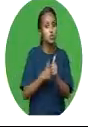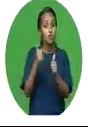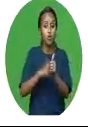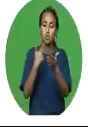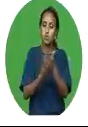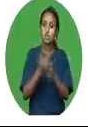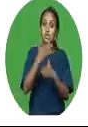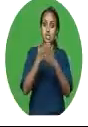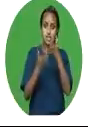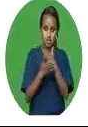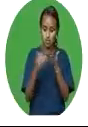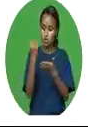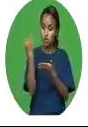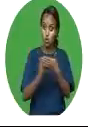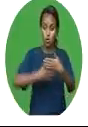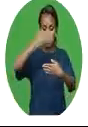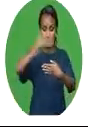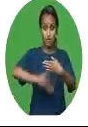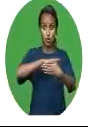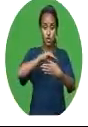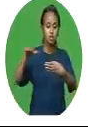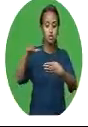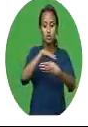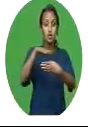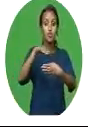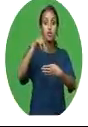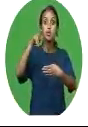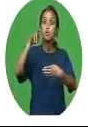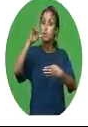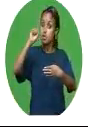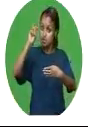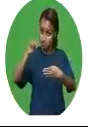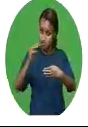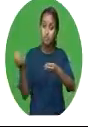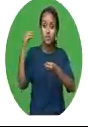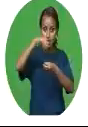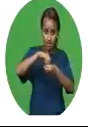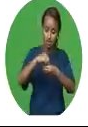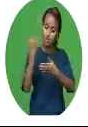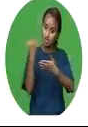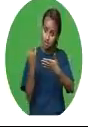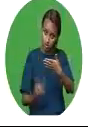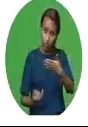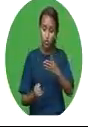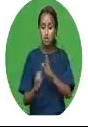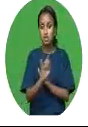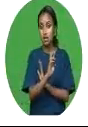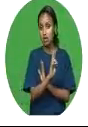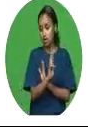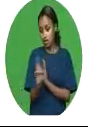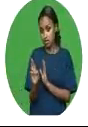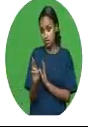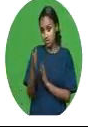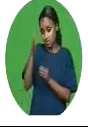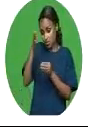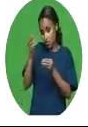steps. Draw the front and top views of the prism. Also, draw the right auxiliary section of the